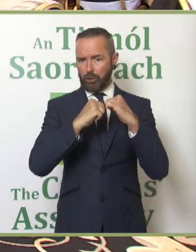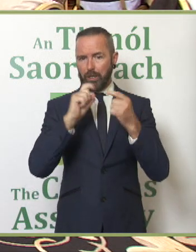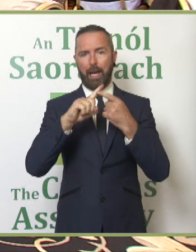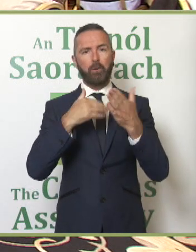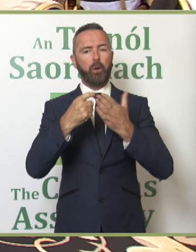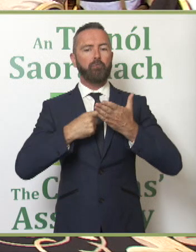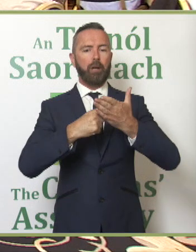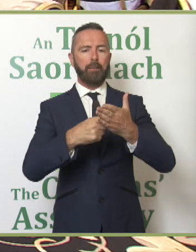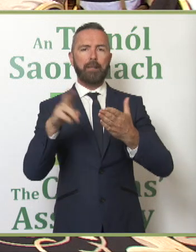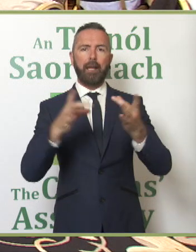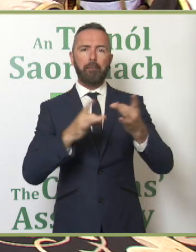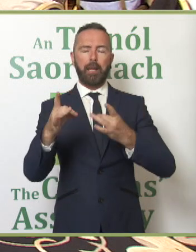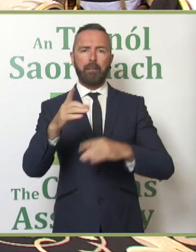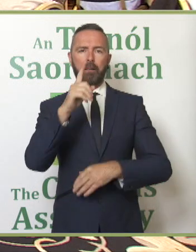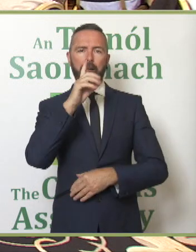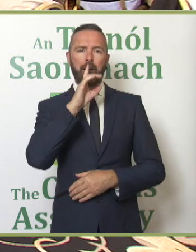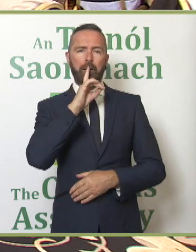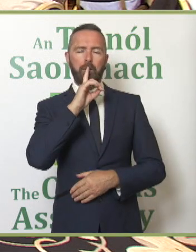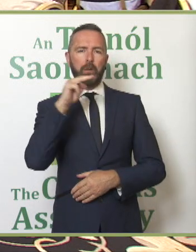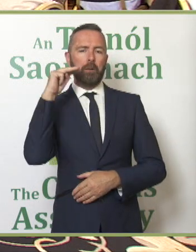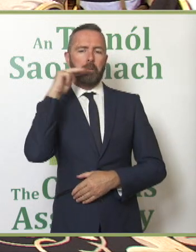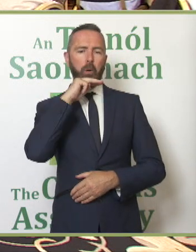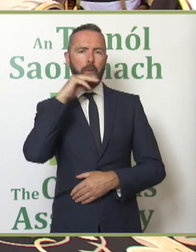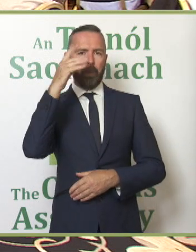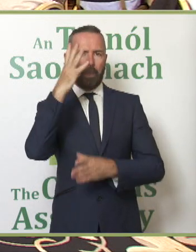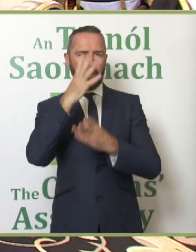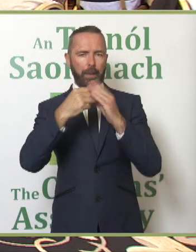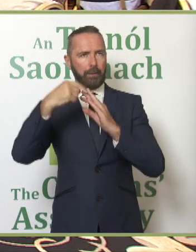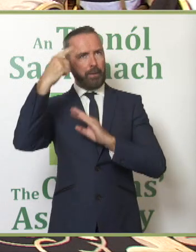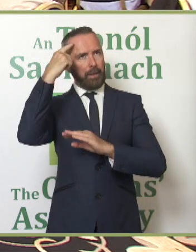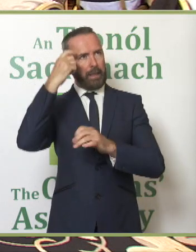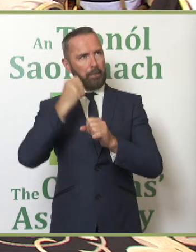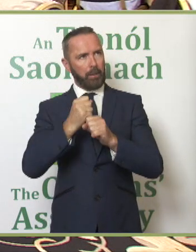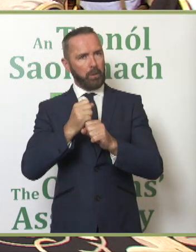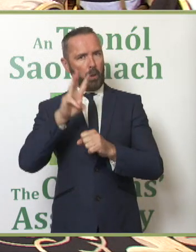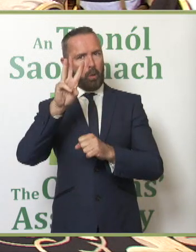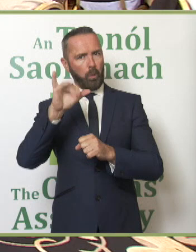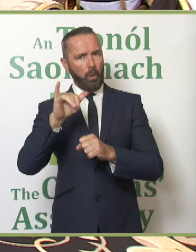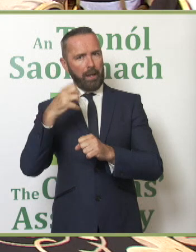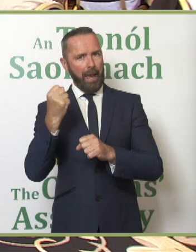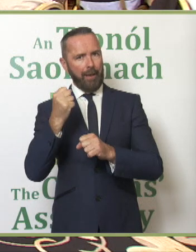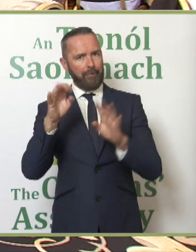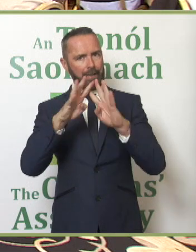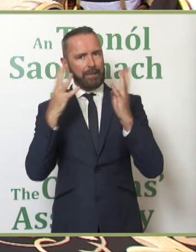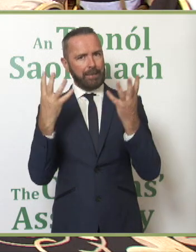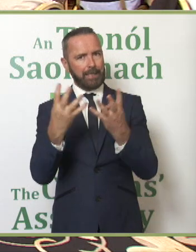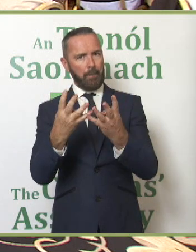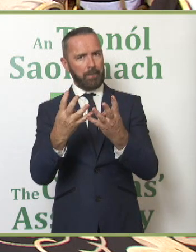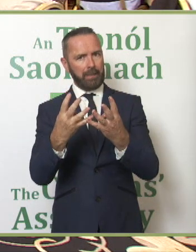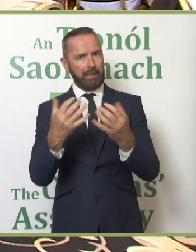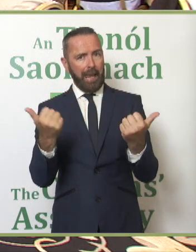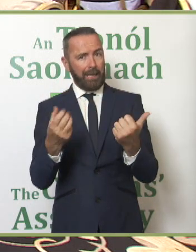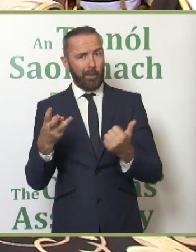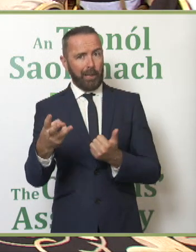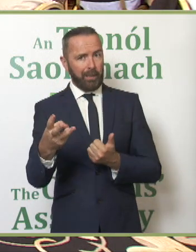we could make, an important question to reflect on is why we have citizens' assemblies in the first place. Are